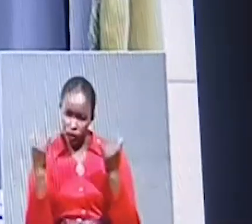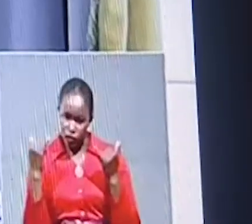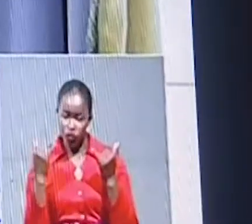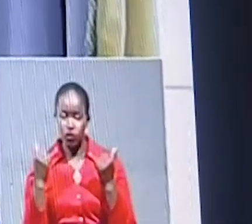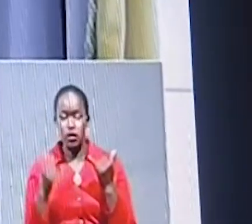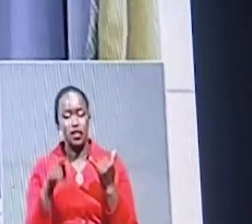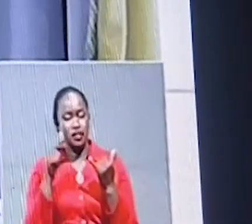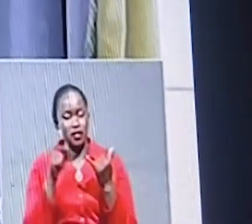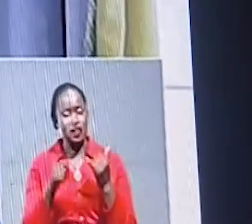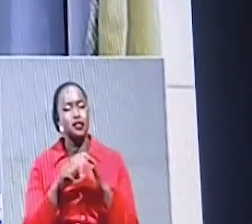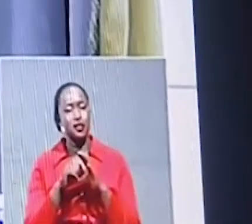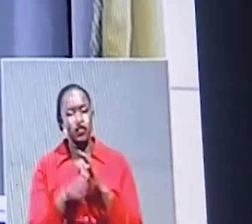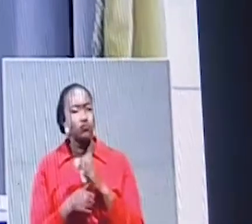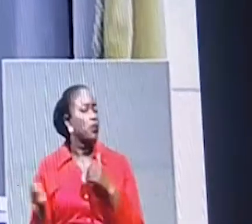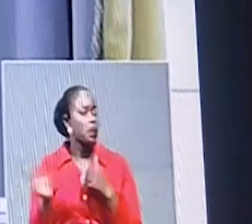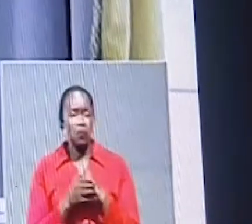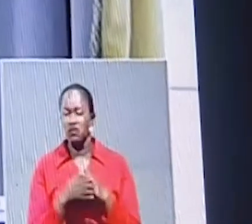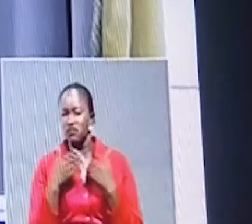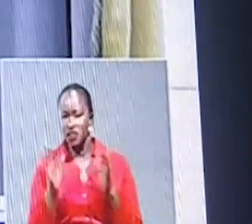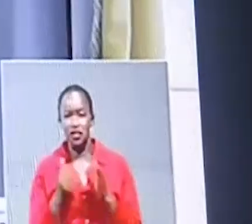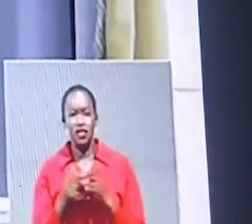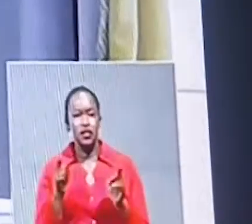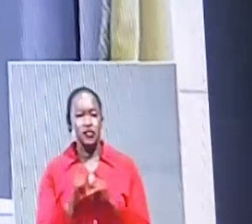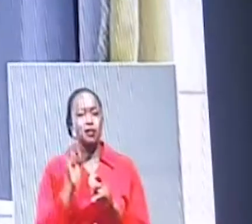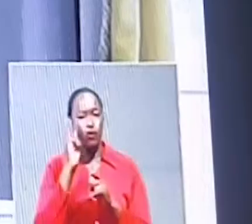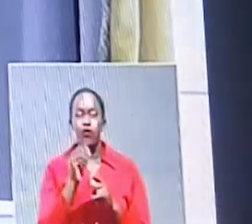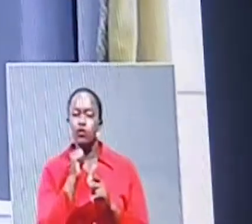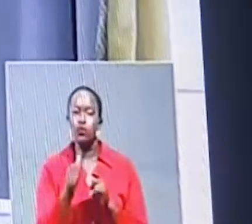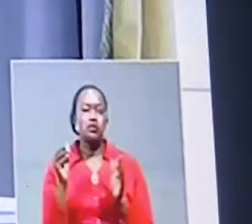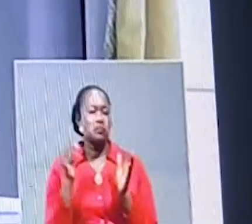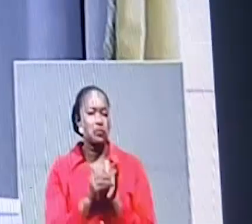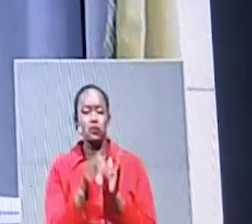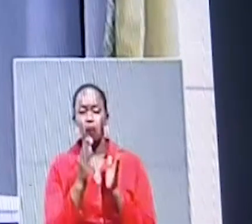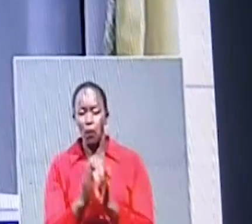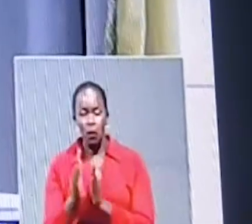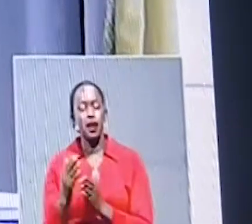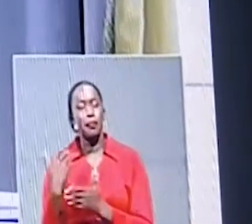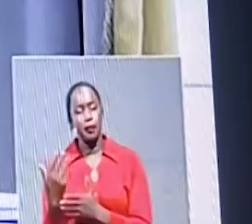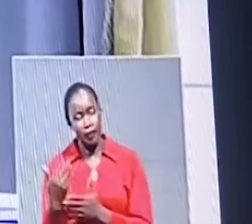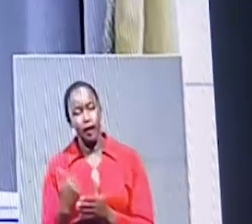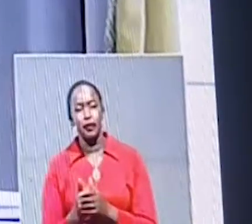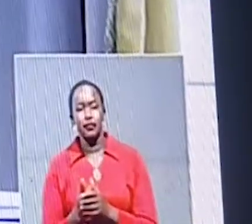this matter is a closed matter, and we shall not put it on the order paper once again.